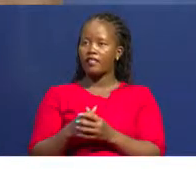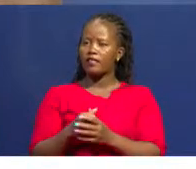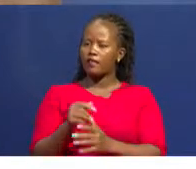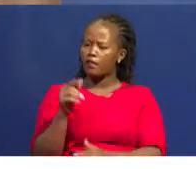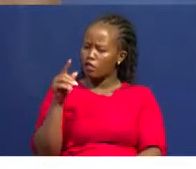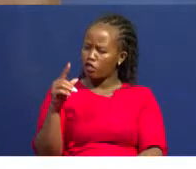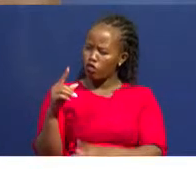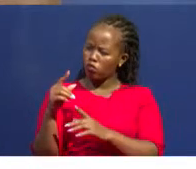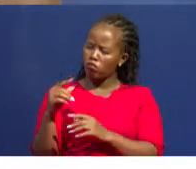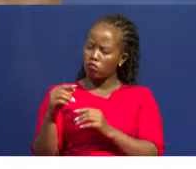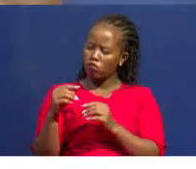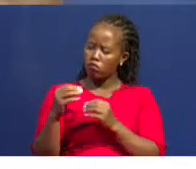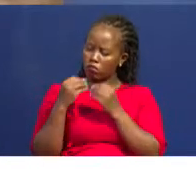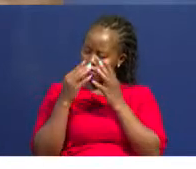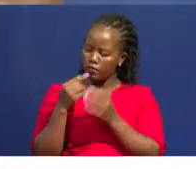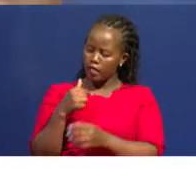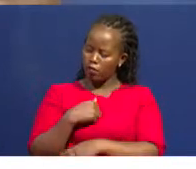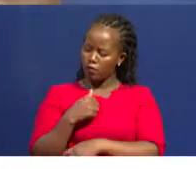me, engineer.